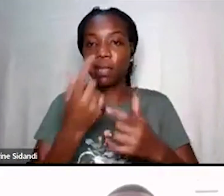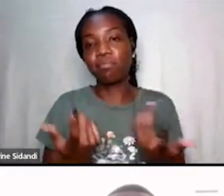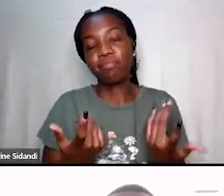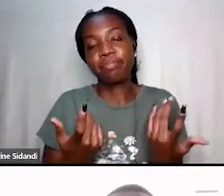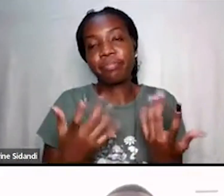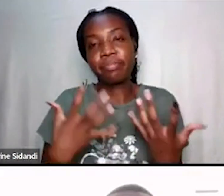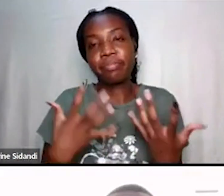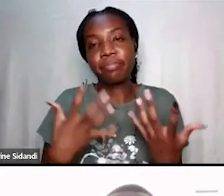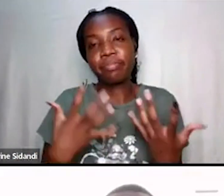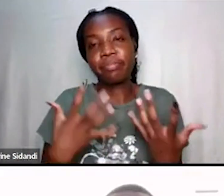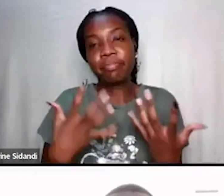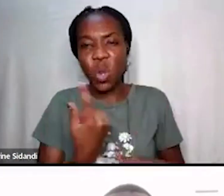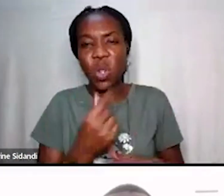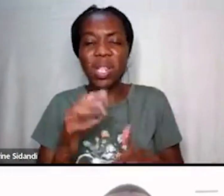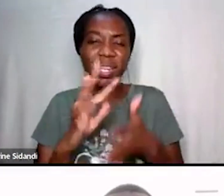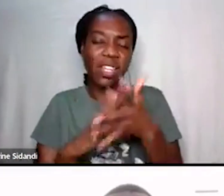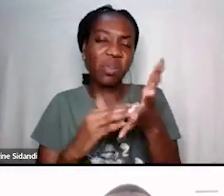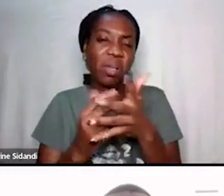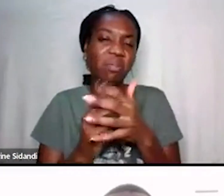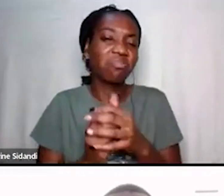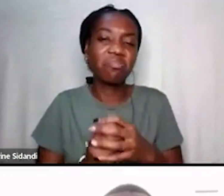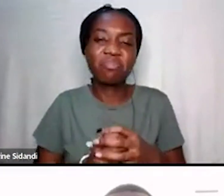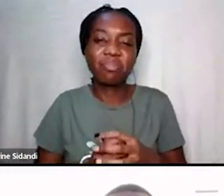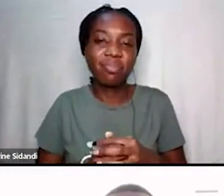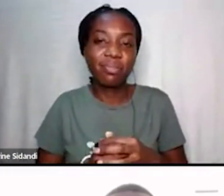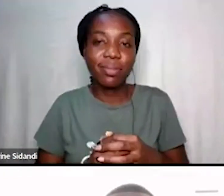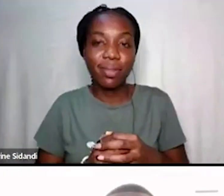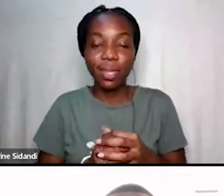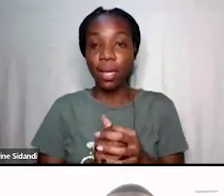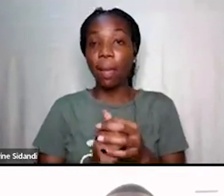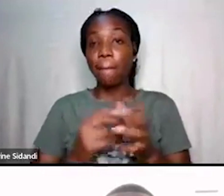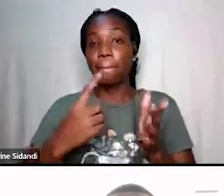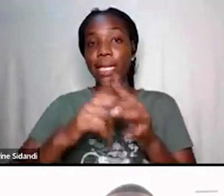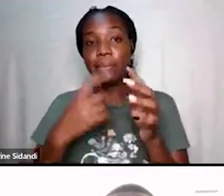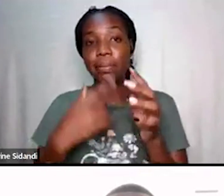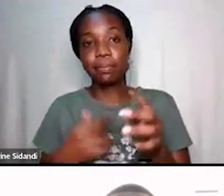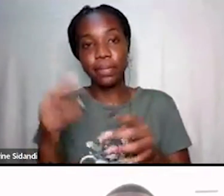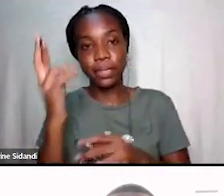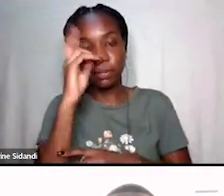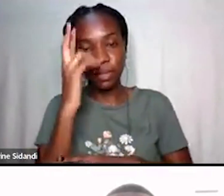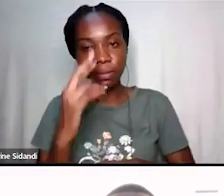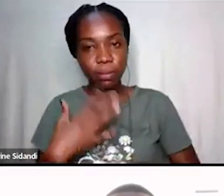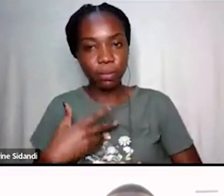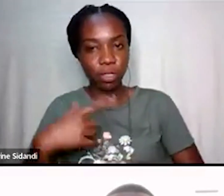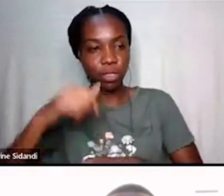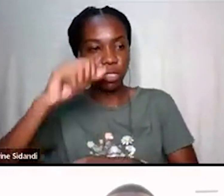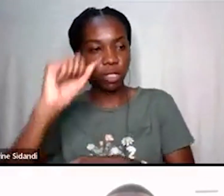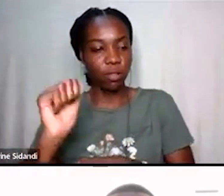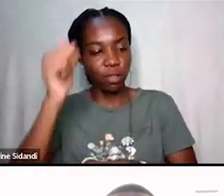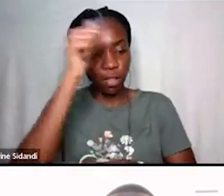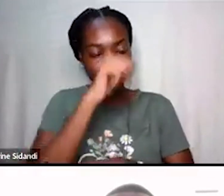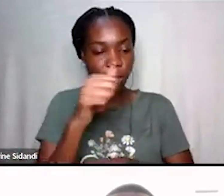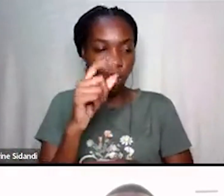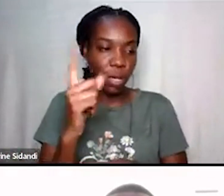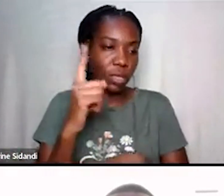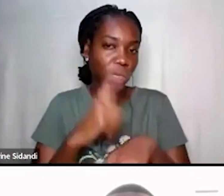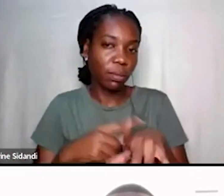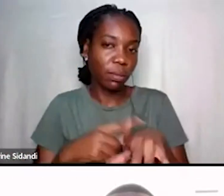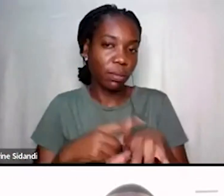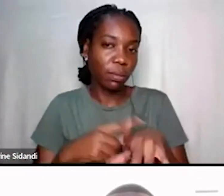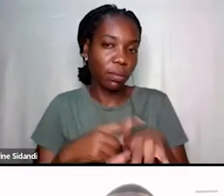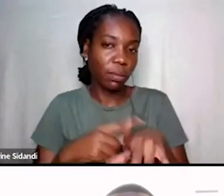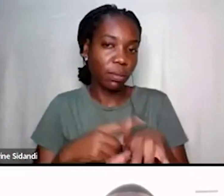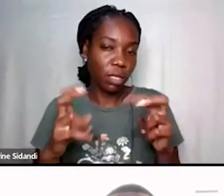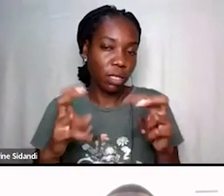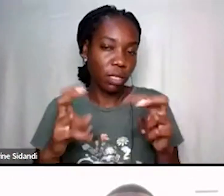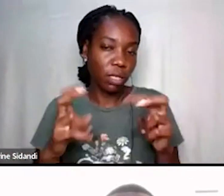introverts are not networkers. And I remember I had gone to South Africa one time, and I was looking for a book